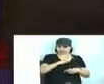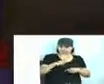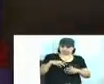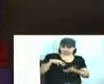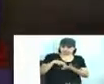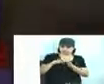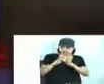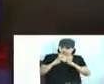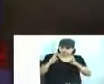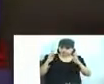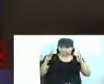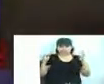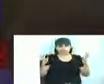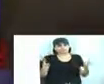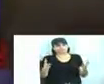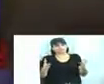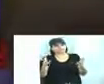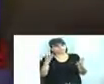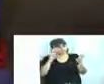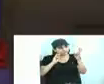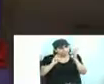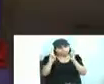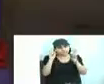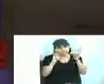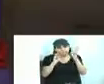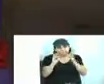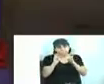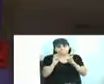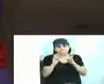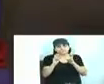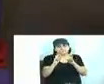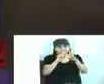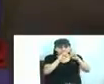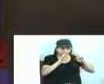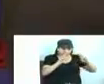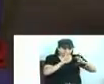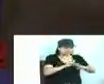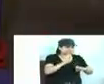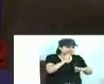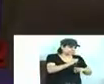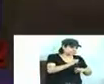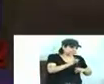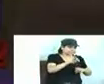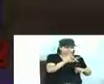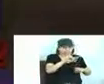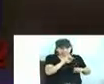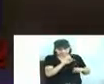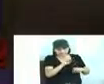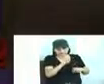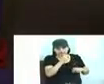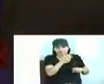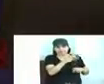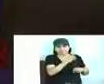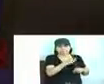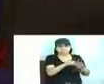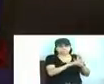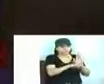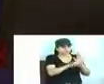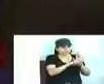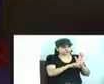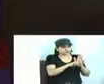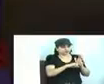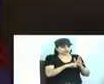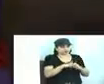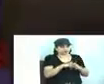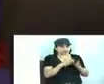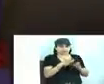of this positive thinking and getting rid of the noughts and the ain'ts and the negatives. And we all sit there, and before we can form a collective eye